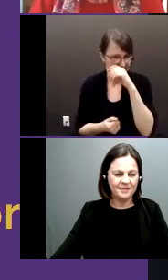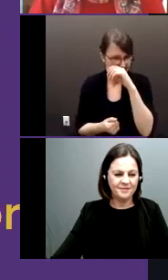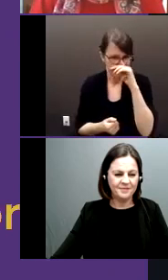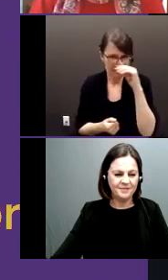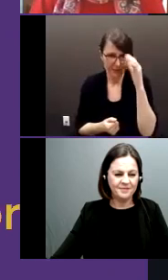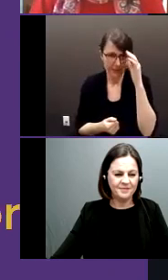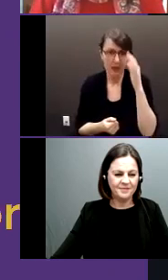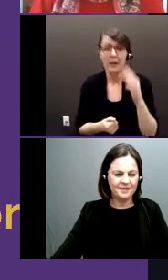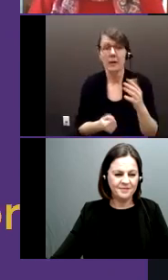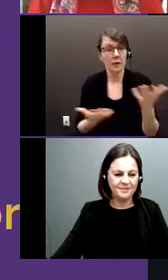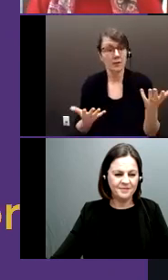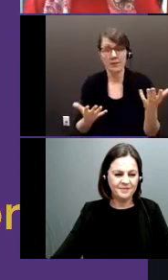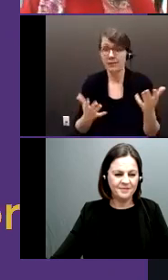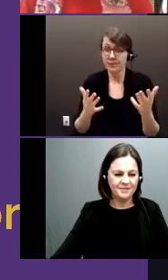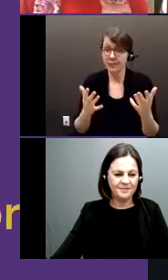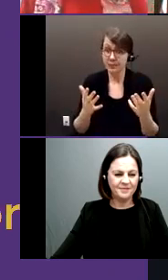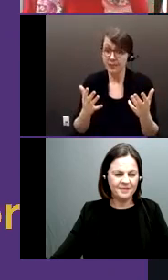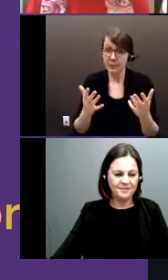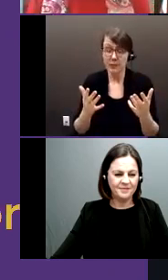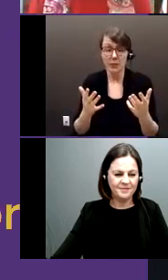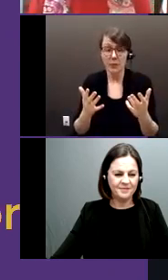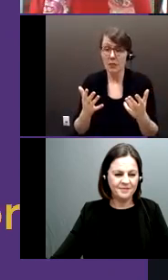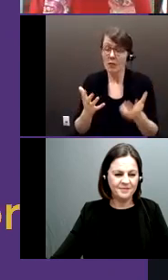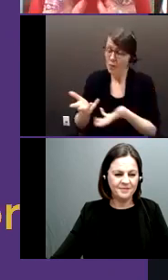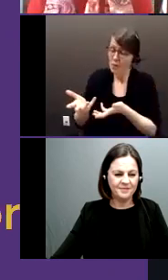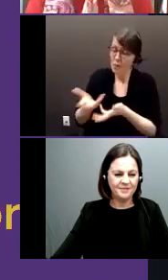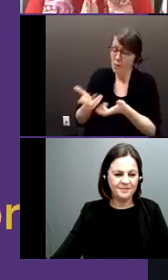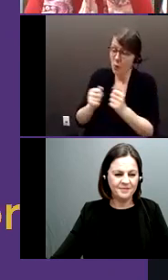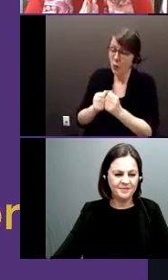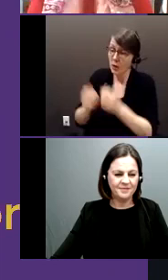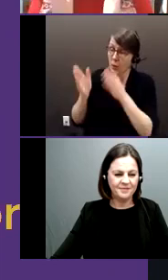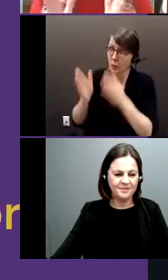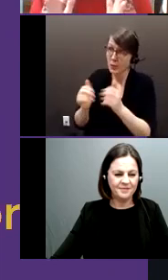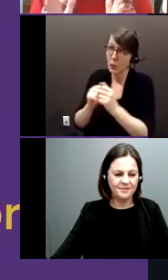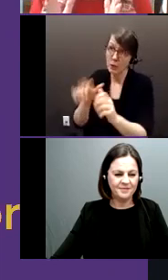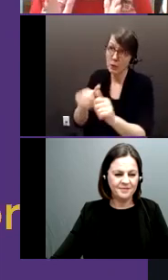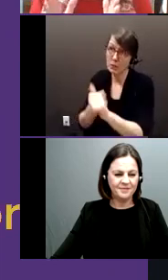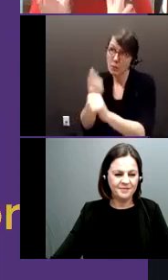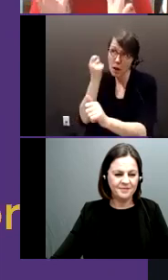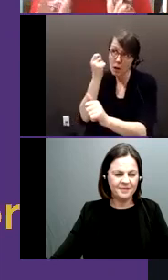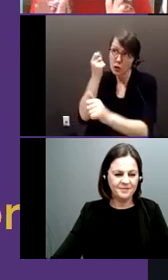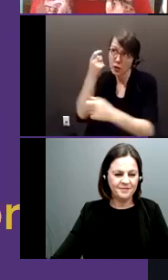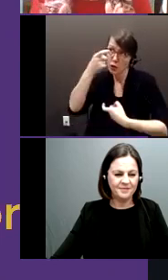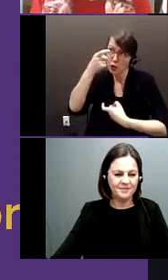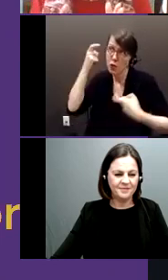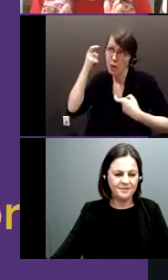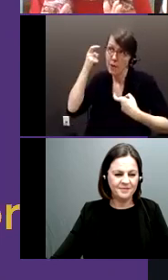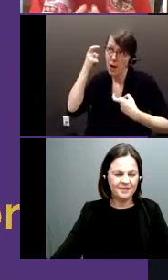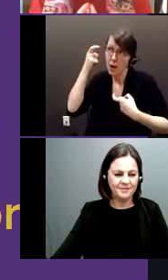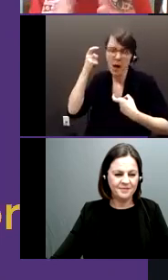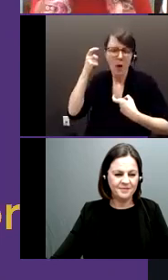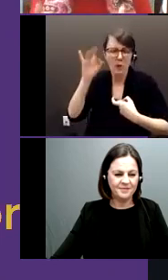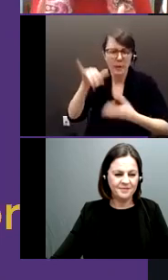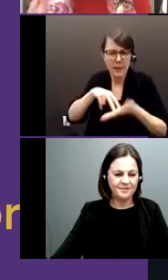trauma informed? And again, I think, the term, the concept,